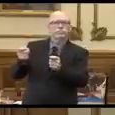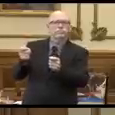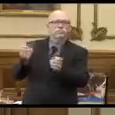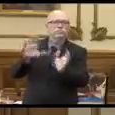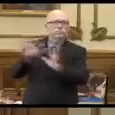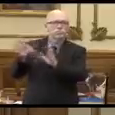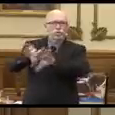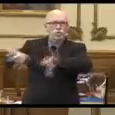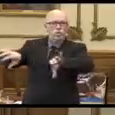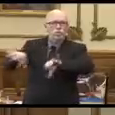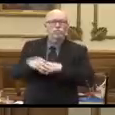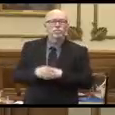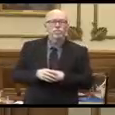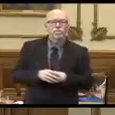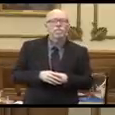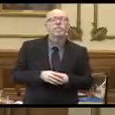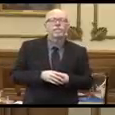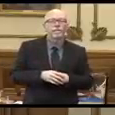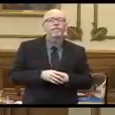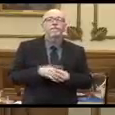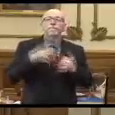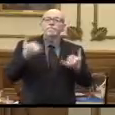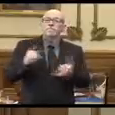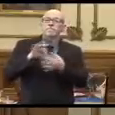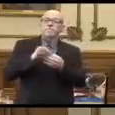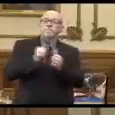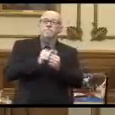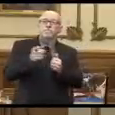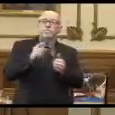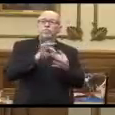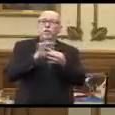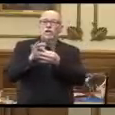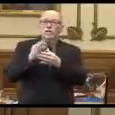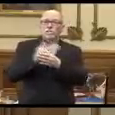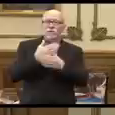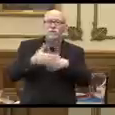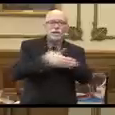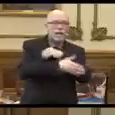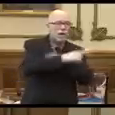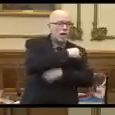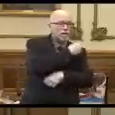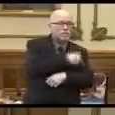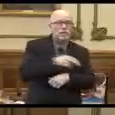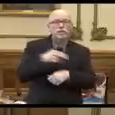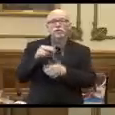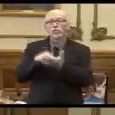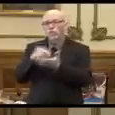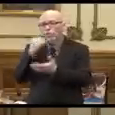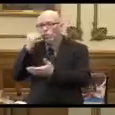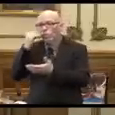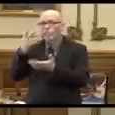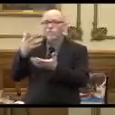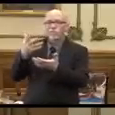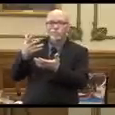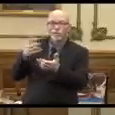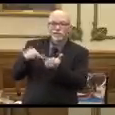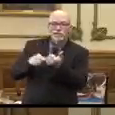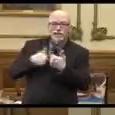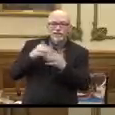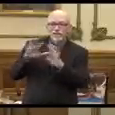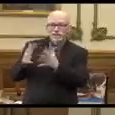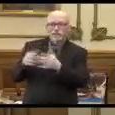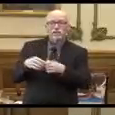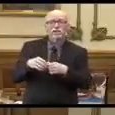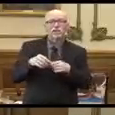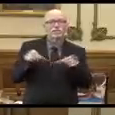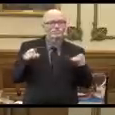cohort. In terms of the relationships between county hospitals and long-term care facilities,